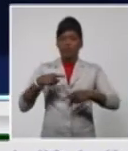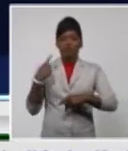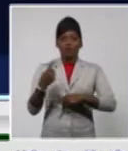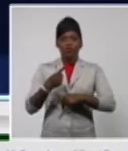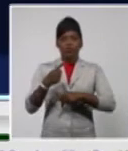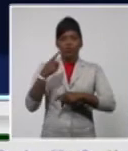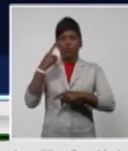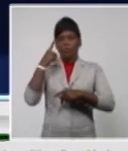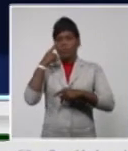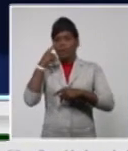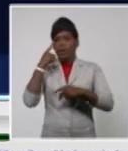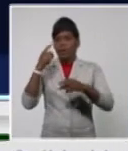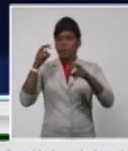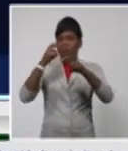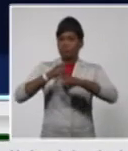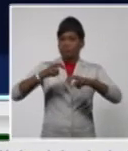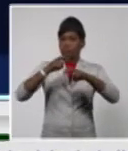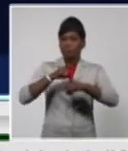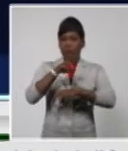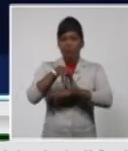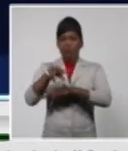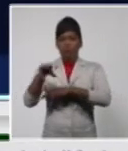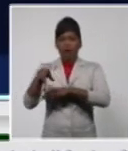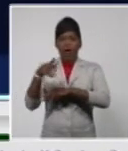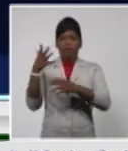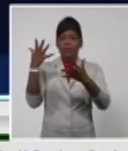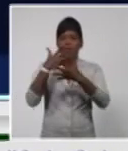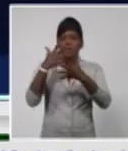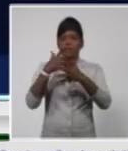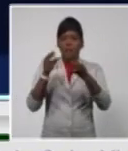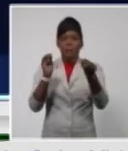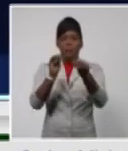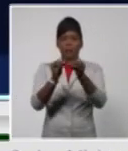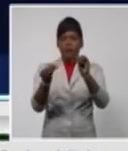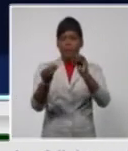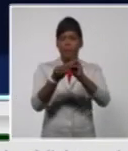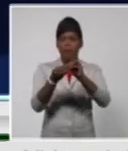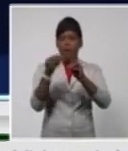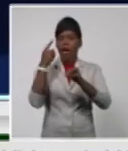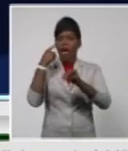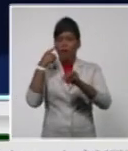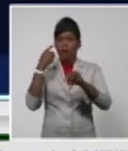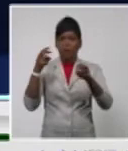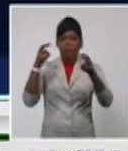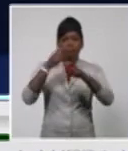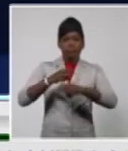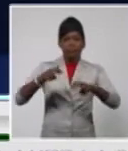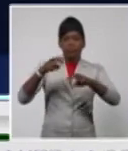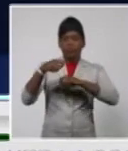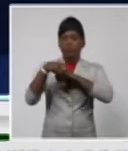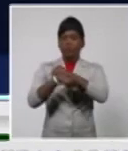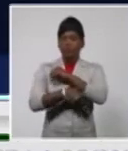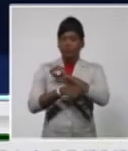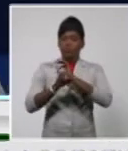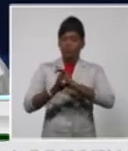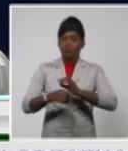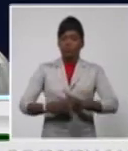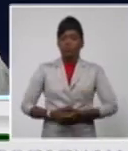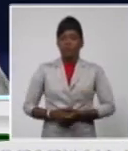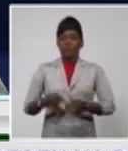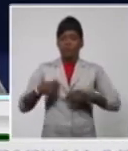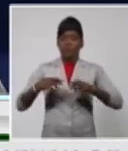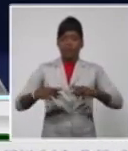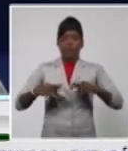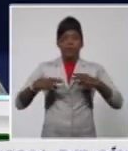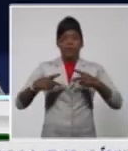of the 77 diagnosed patients, that is 74% of all cases confirmed yesterday, were asymptomatic